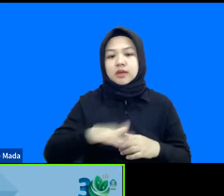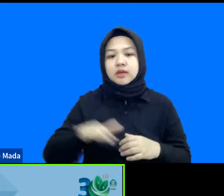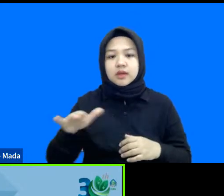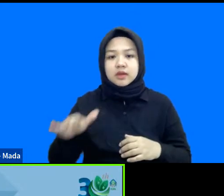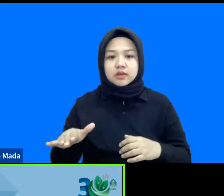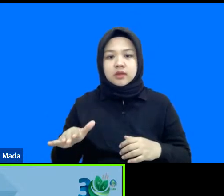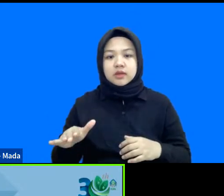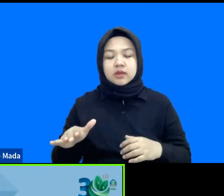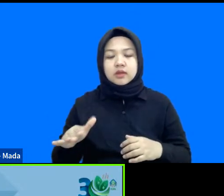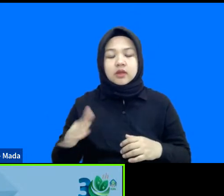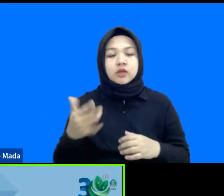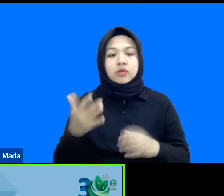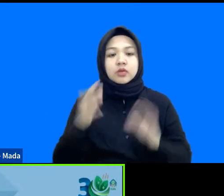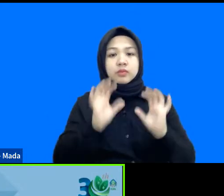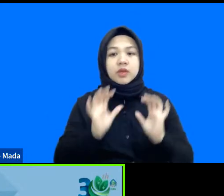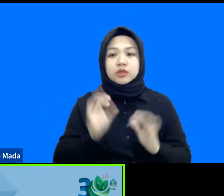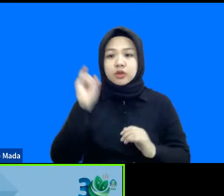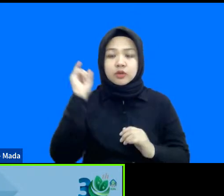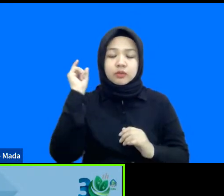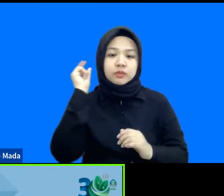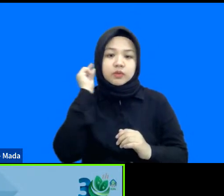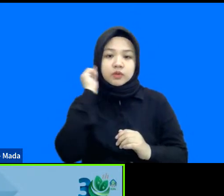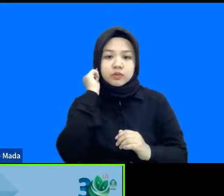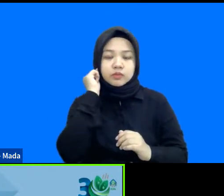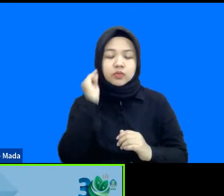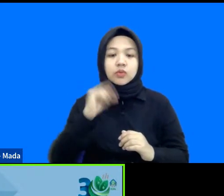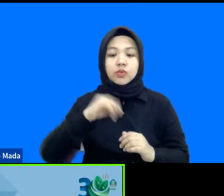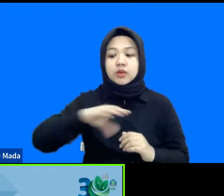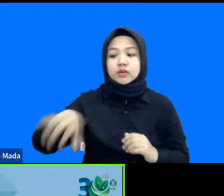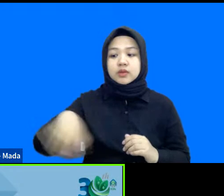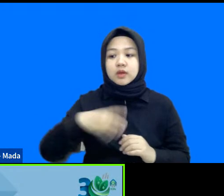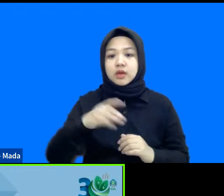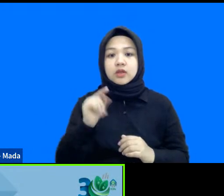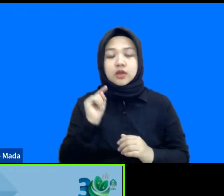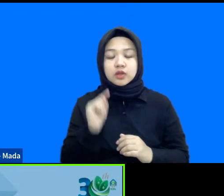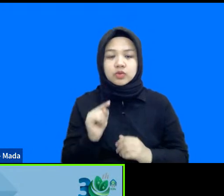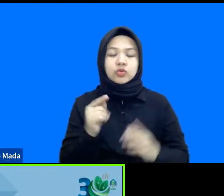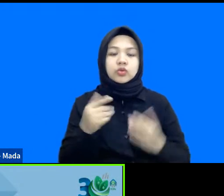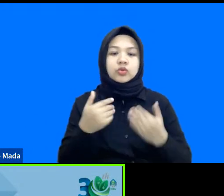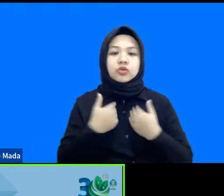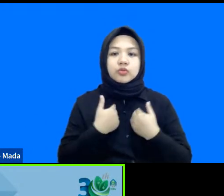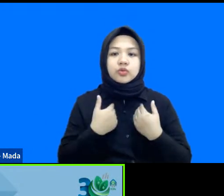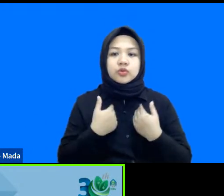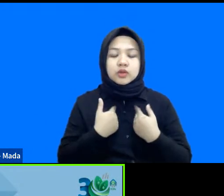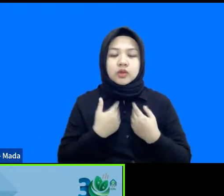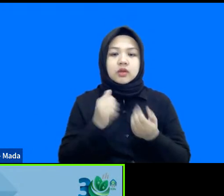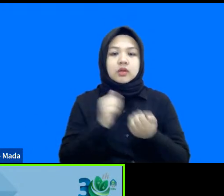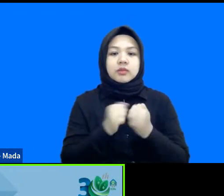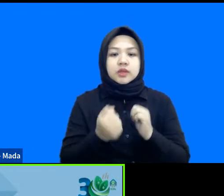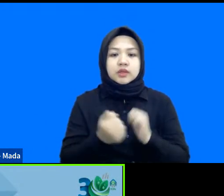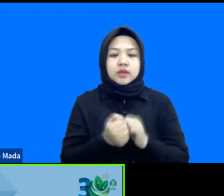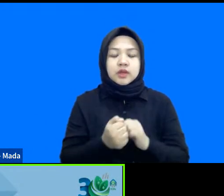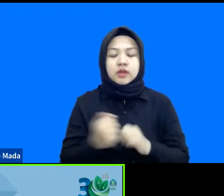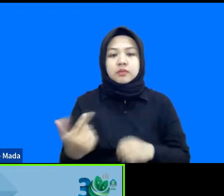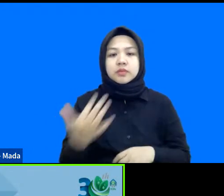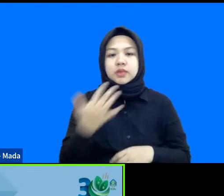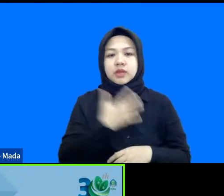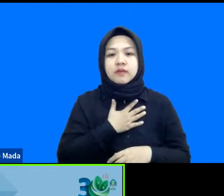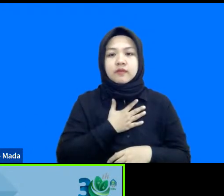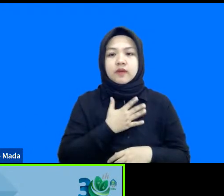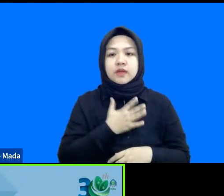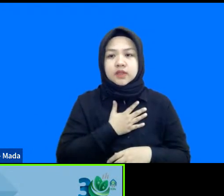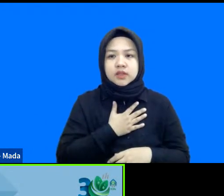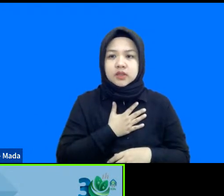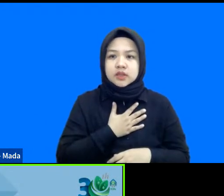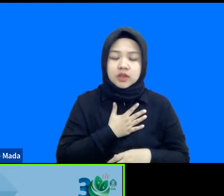women in that area actually have in near the coal-fired power plant area